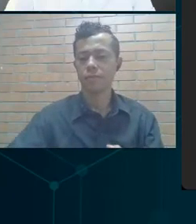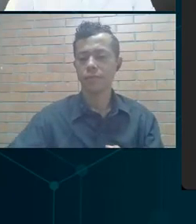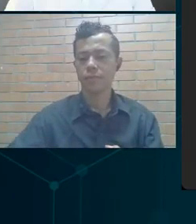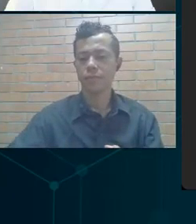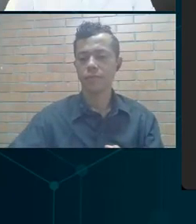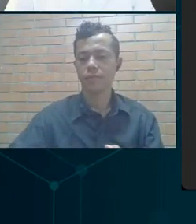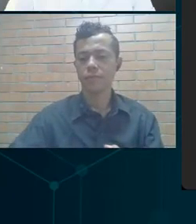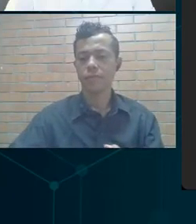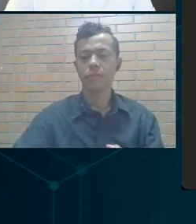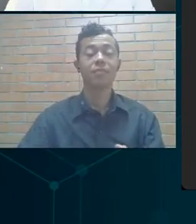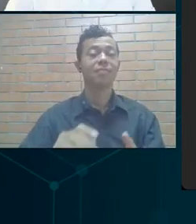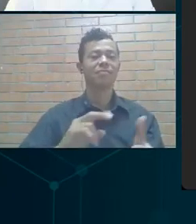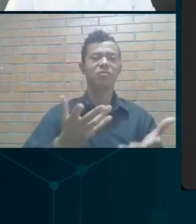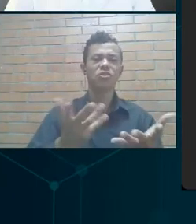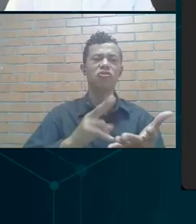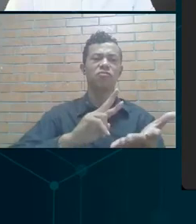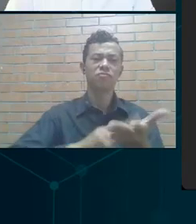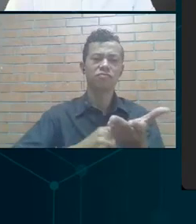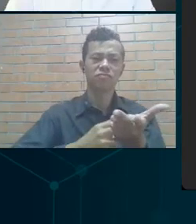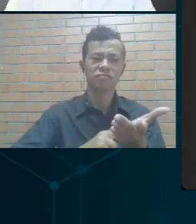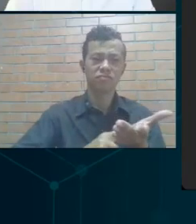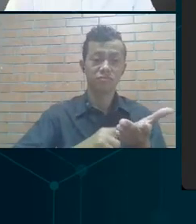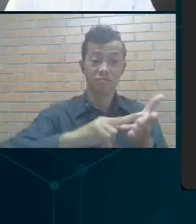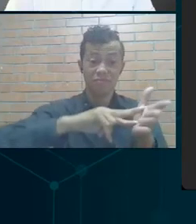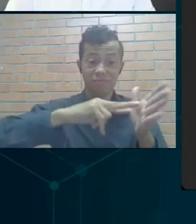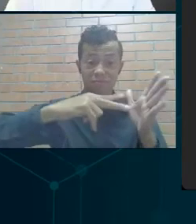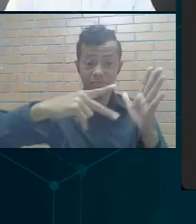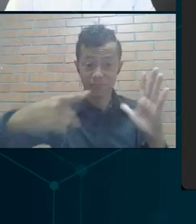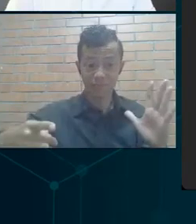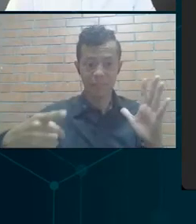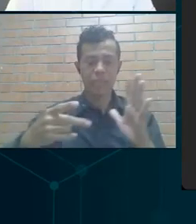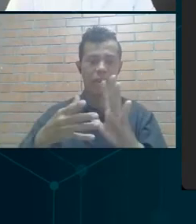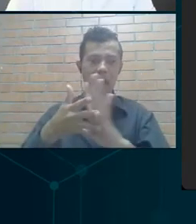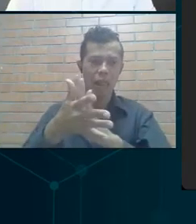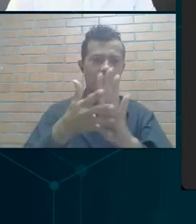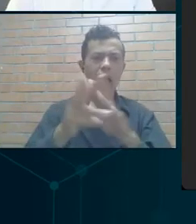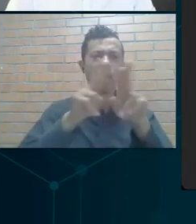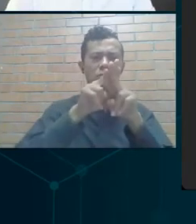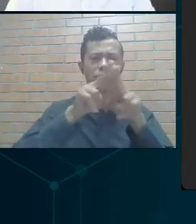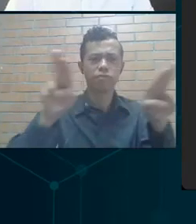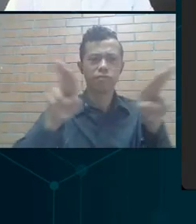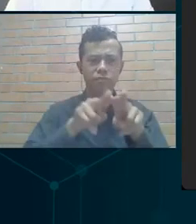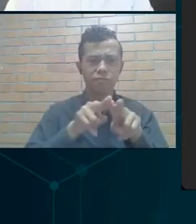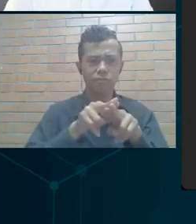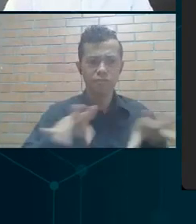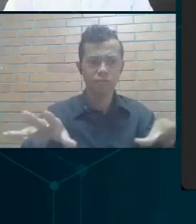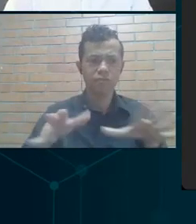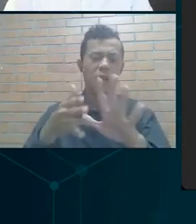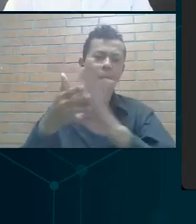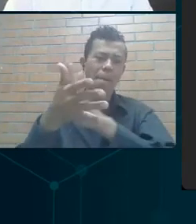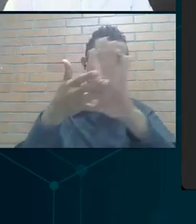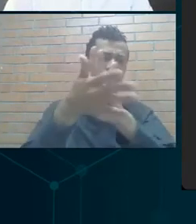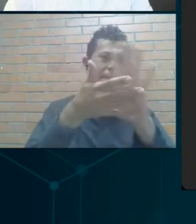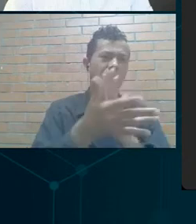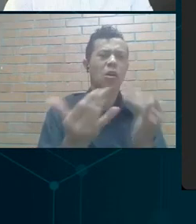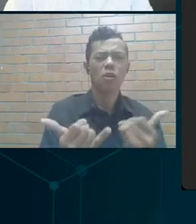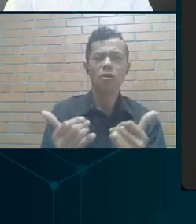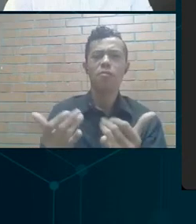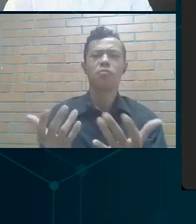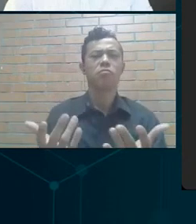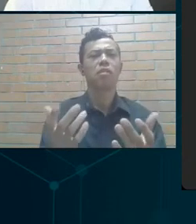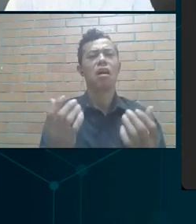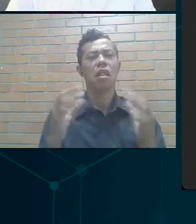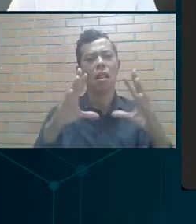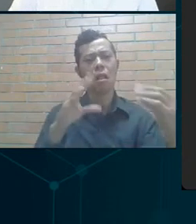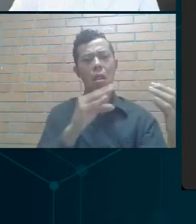Web came along 20 years ago. Everything now is distributed, and we'll talk about that because it